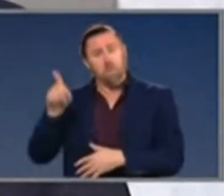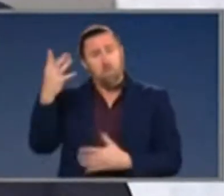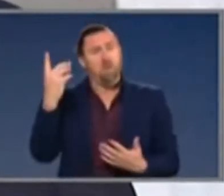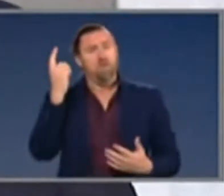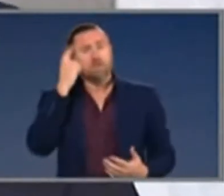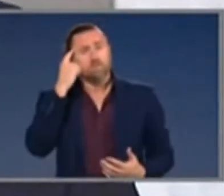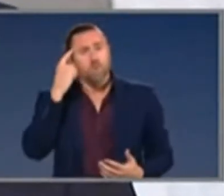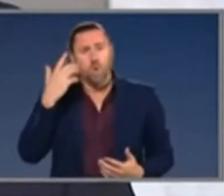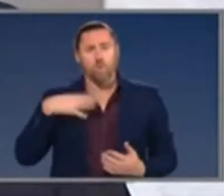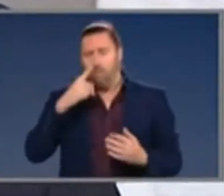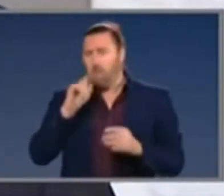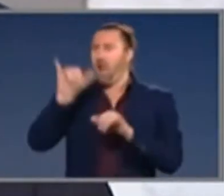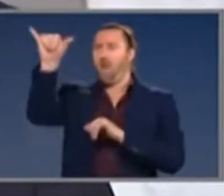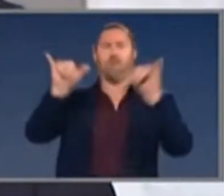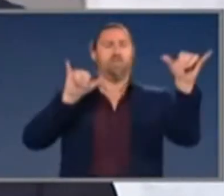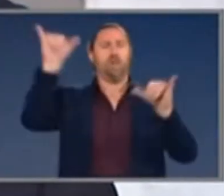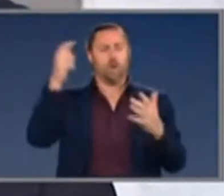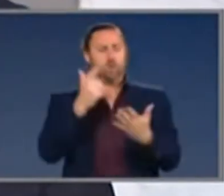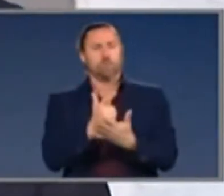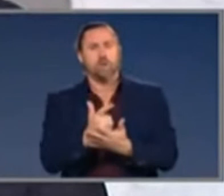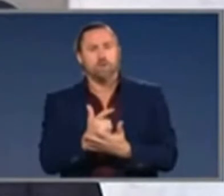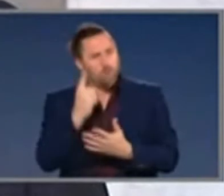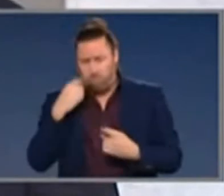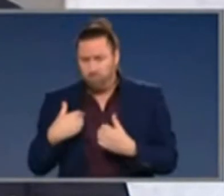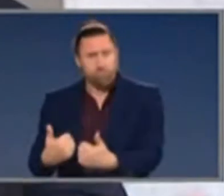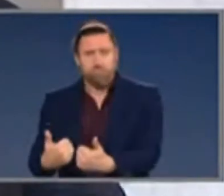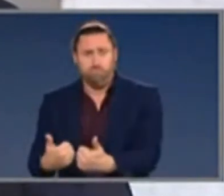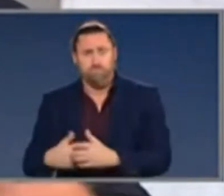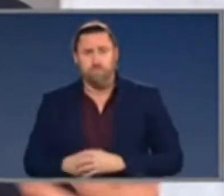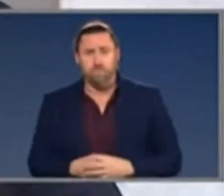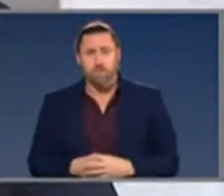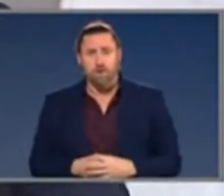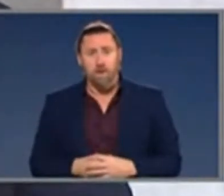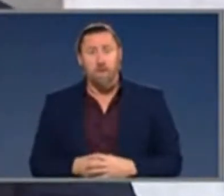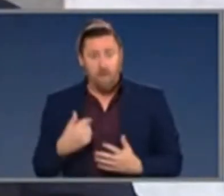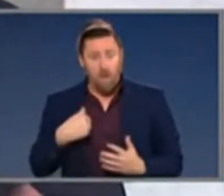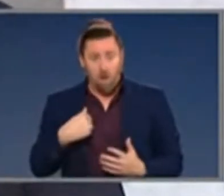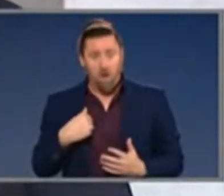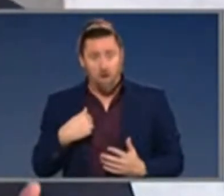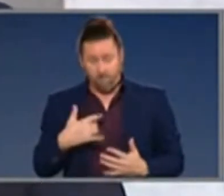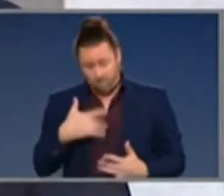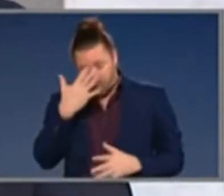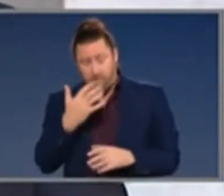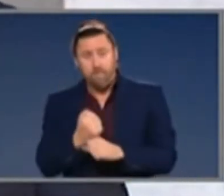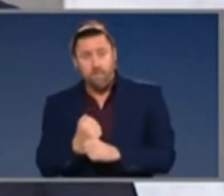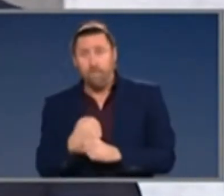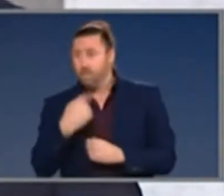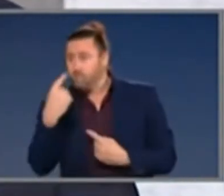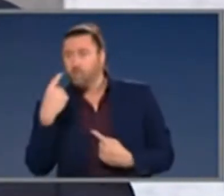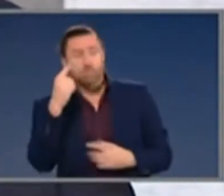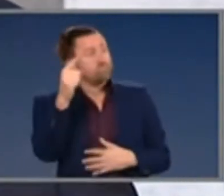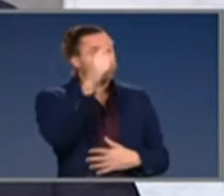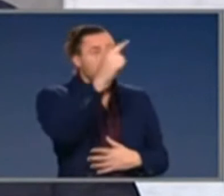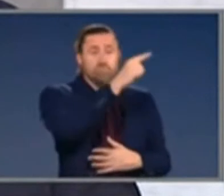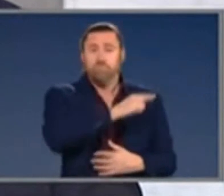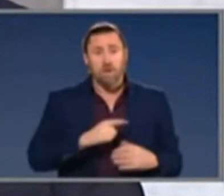that you limit movement of people out of outbreak zones, and I support that very strongly. That is the basis of the position that I've been advancing to the states and territories